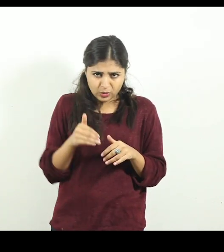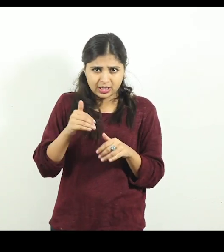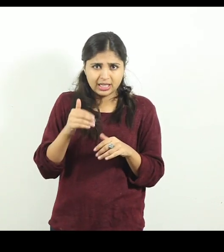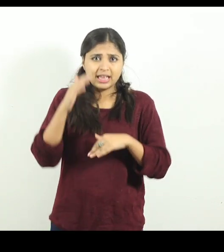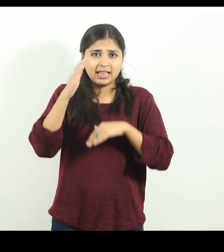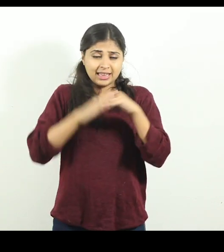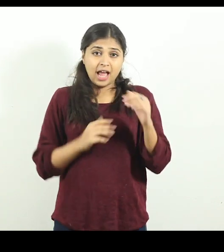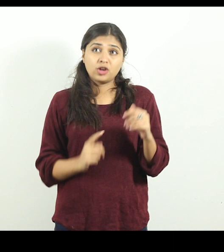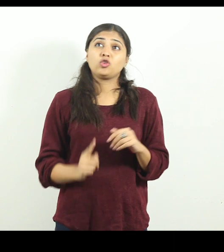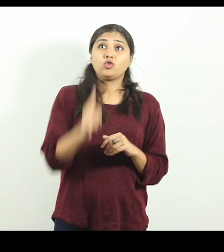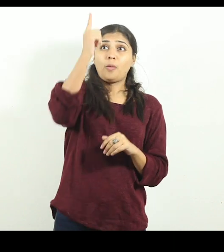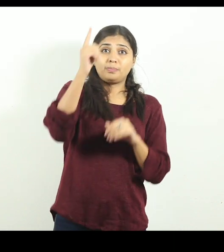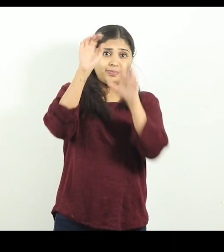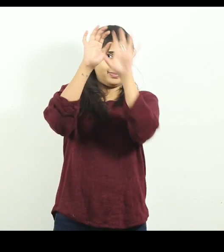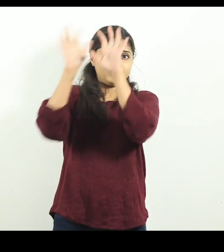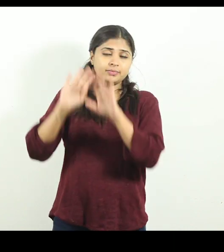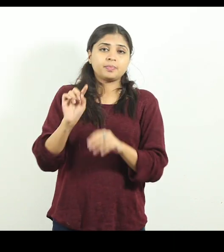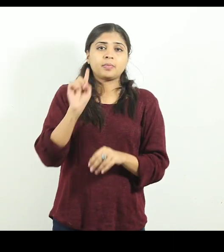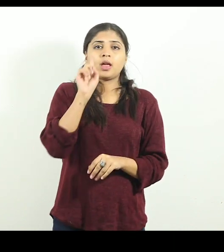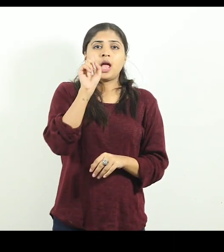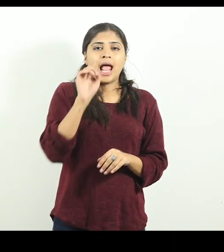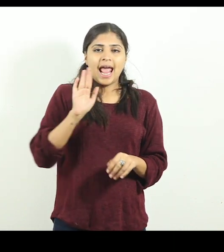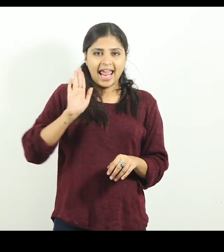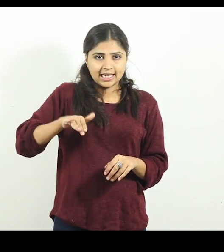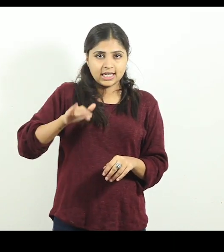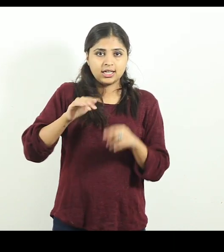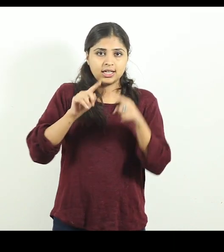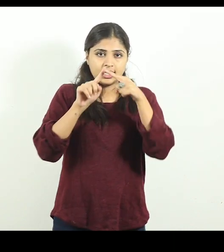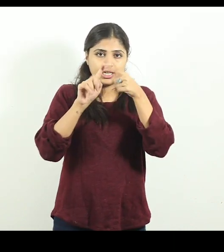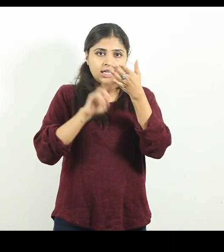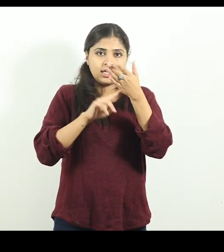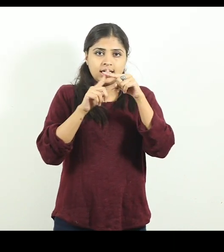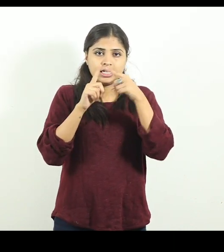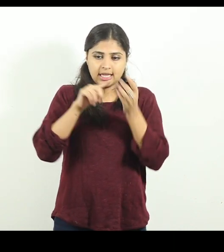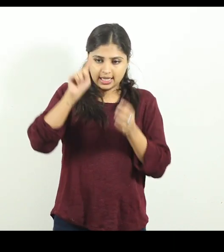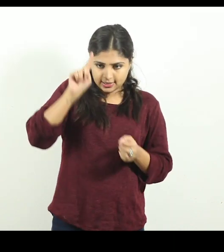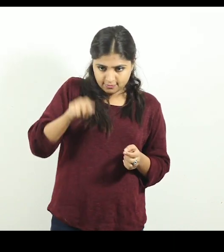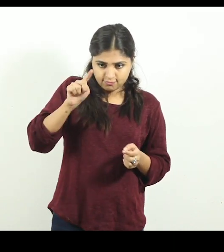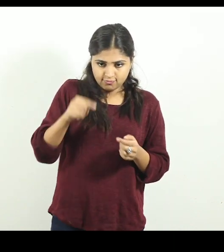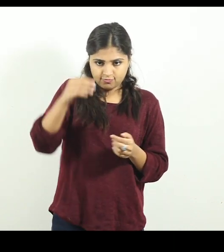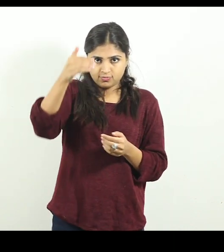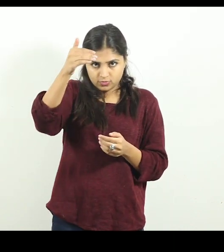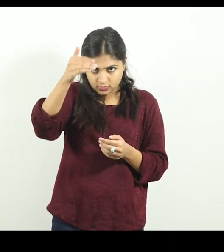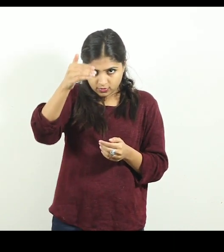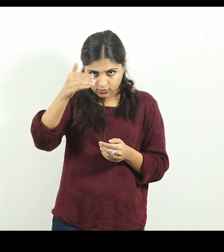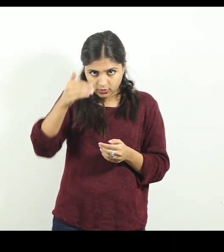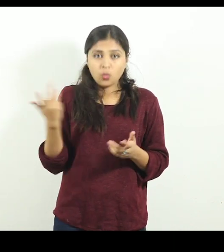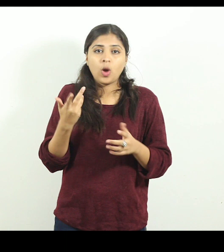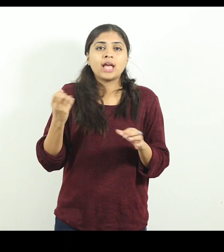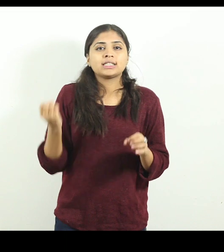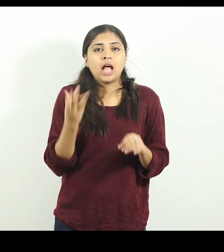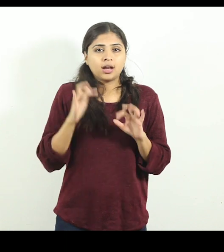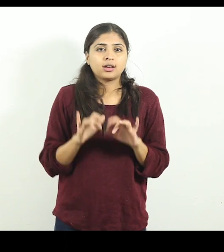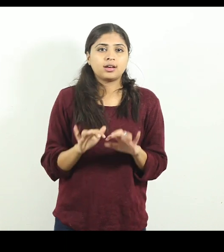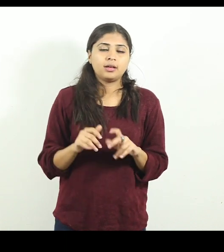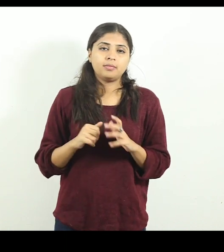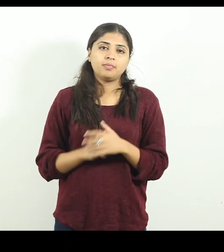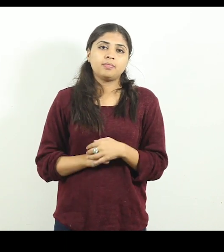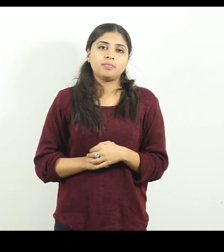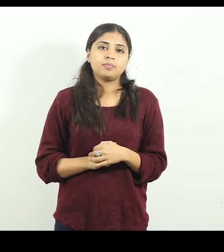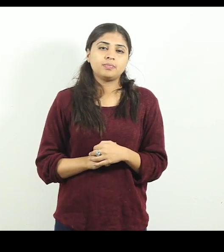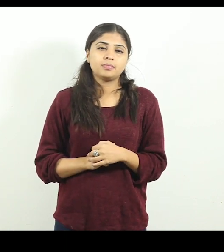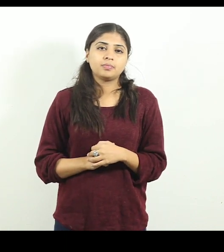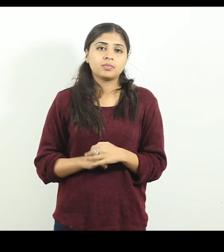key on your keyboard until the cursor is where you want to type. When you start typing, the text you